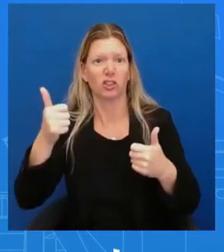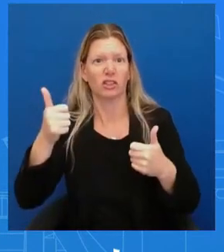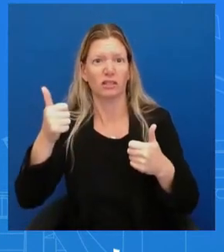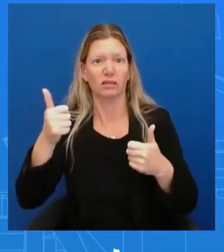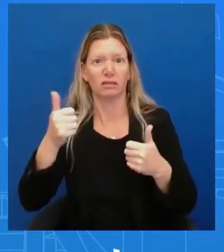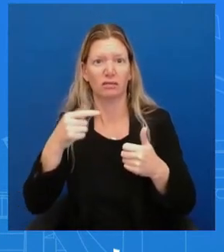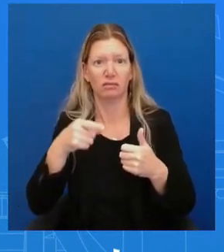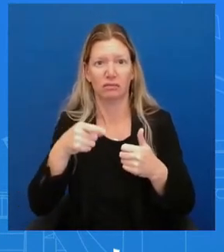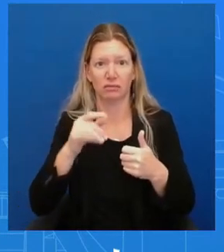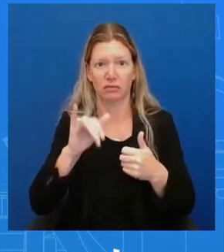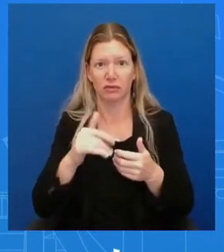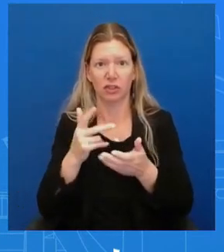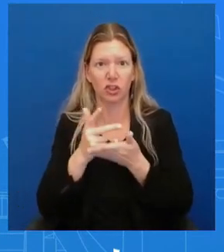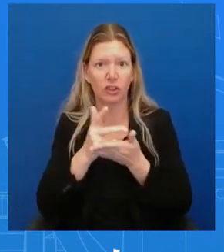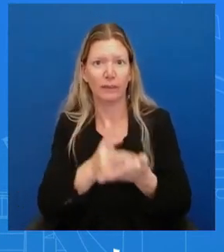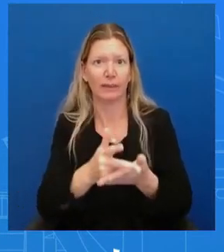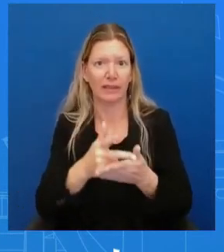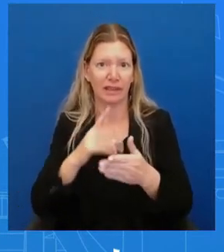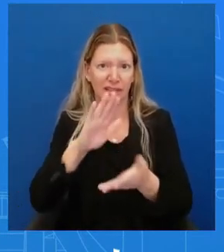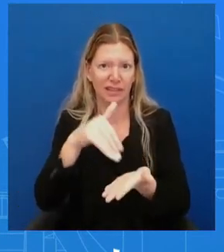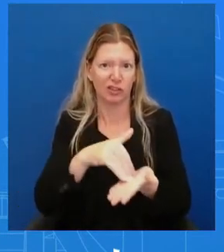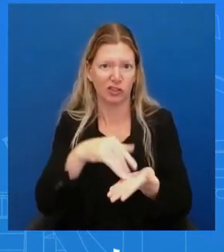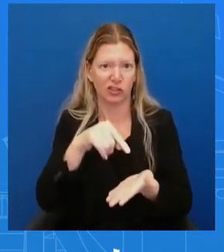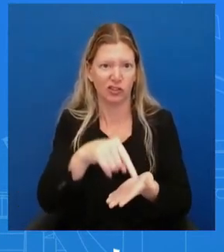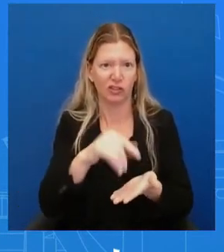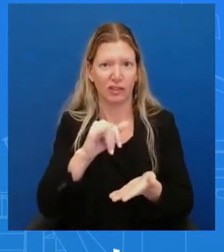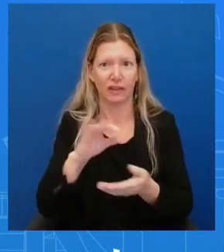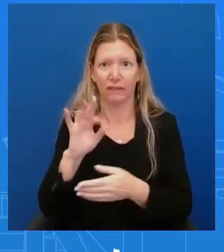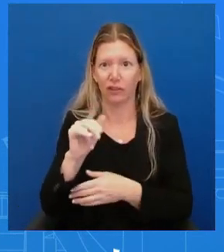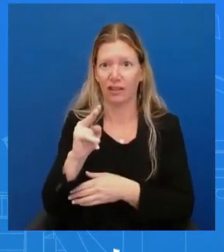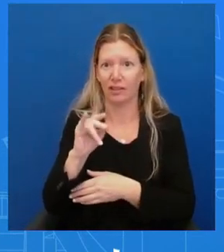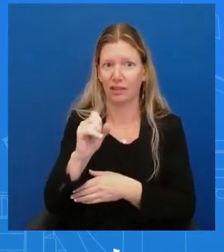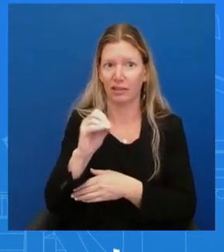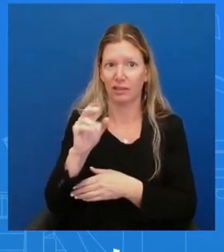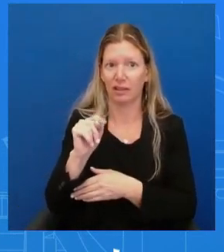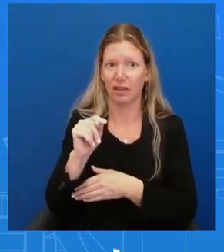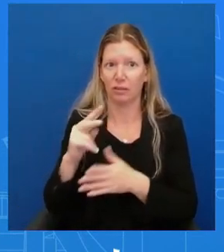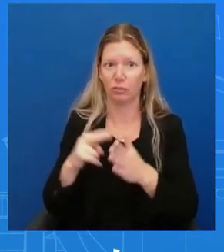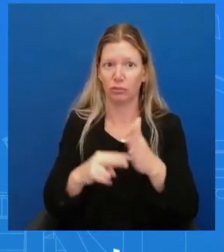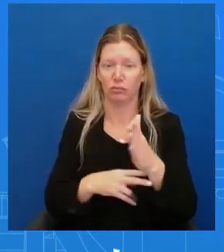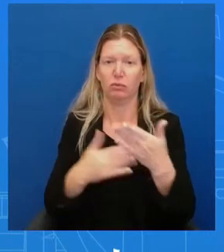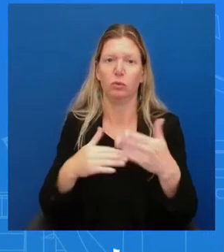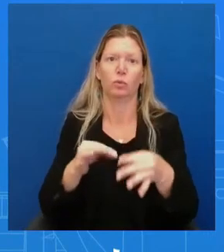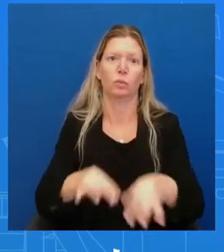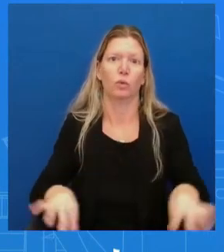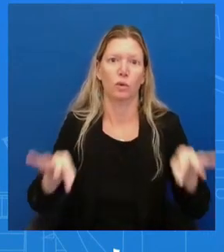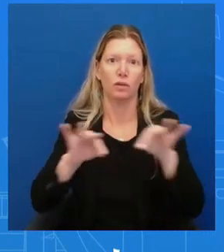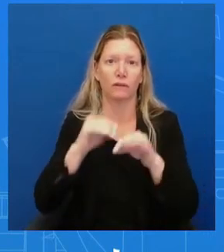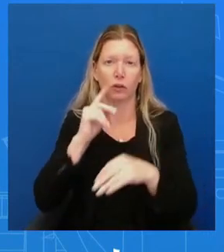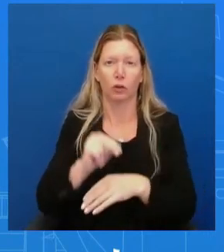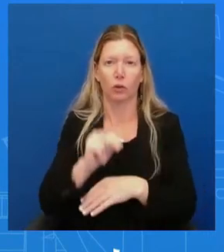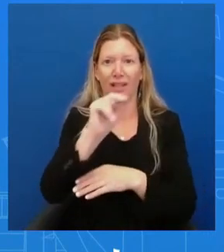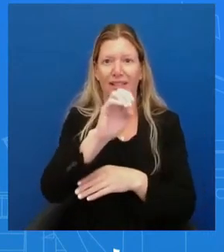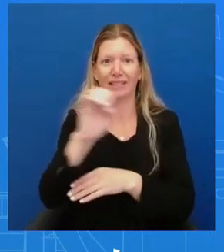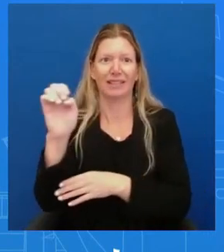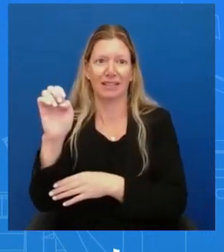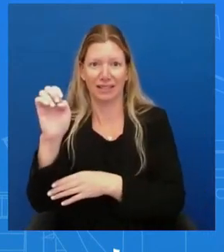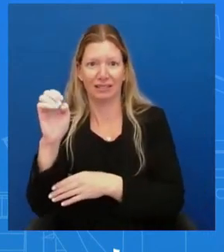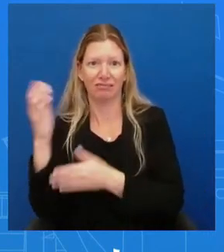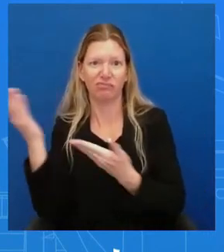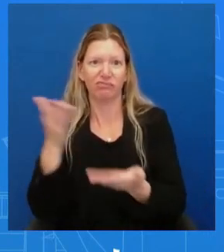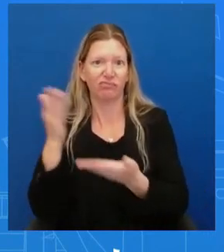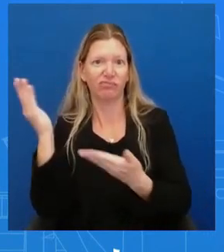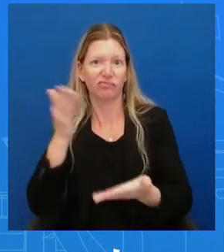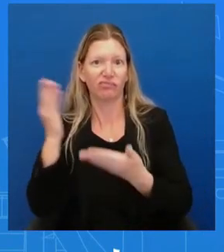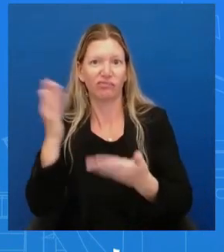intensively with industry, ocean carriers, ports, and labor unions to minimize disruption disruptions as shipments are rerouted